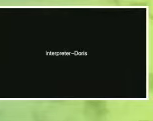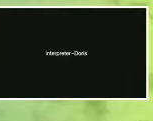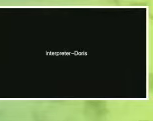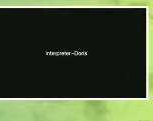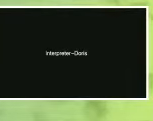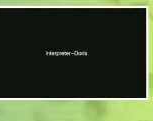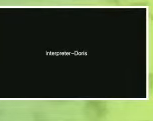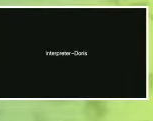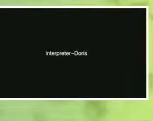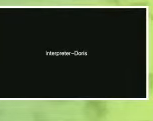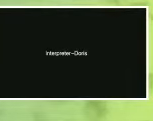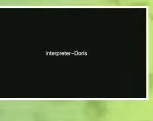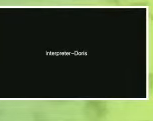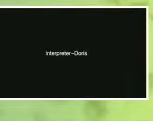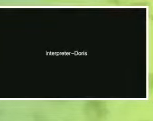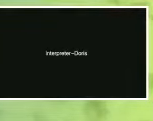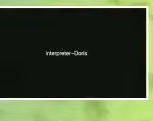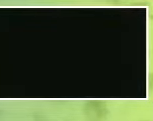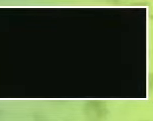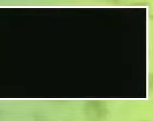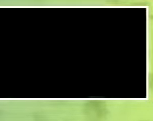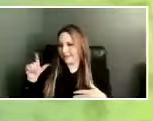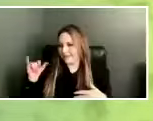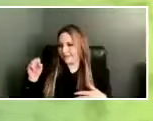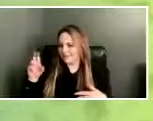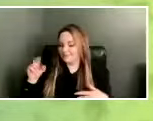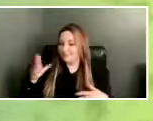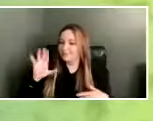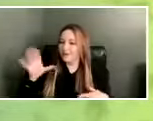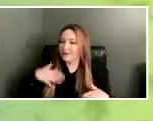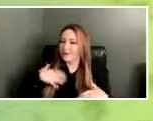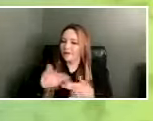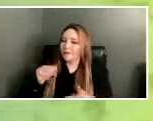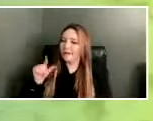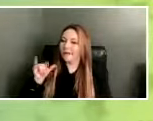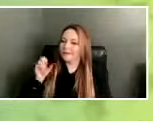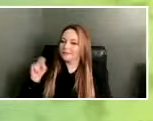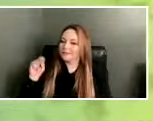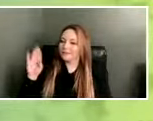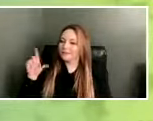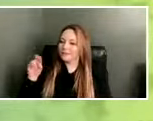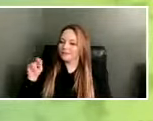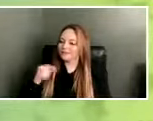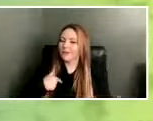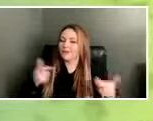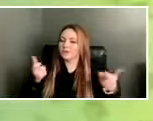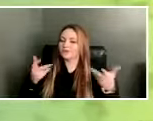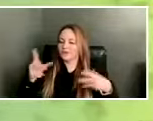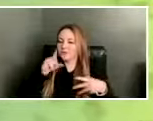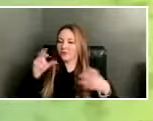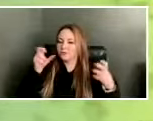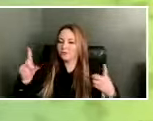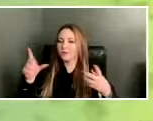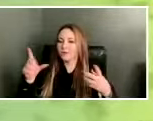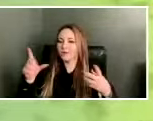Thank you so much. Good afternoon, everyone. My name is Allyson Belton, and I'm the Director of Education and Training for the Satcher